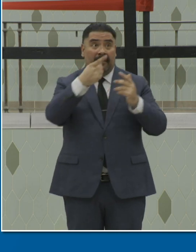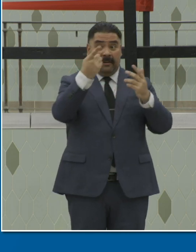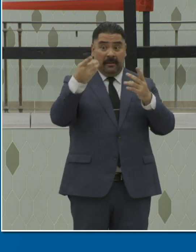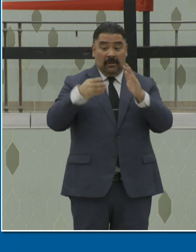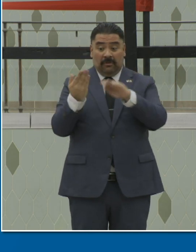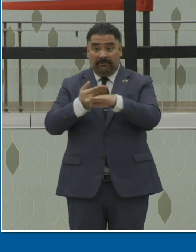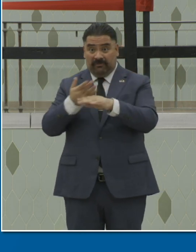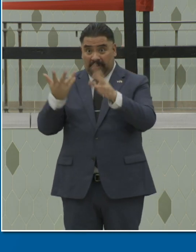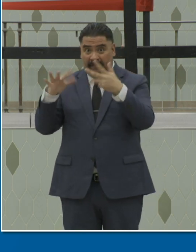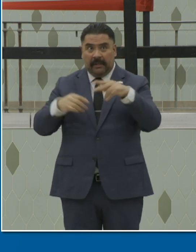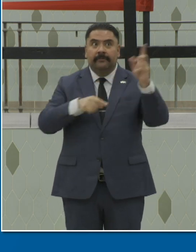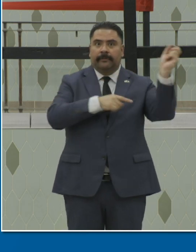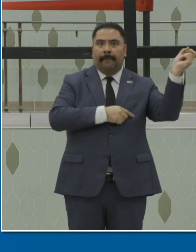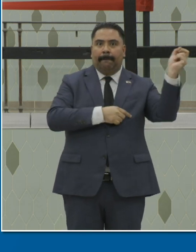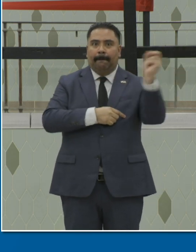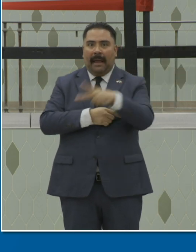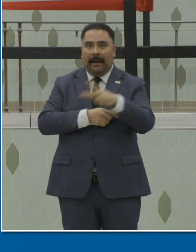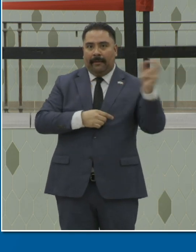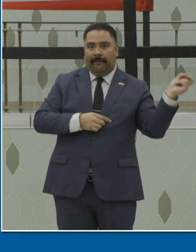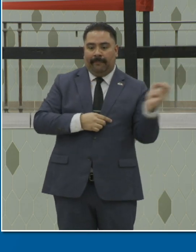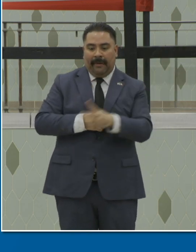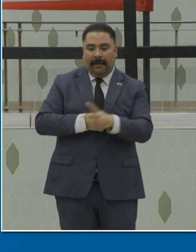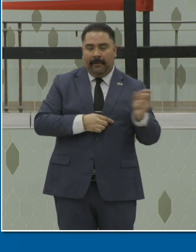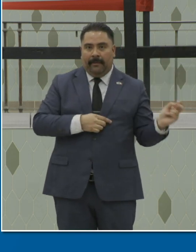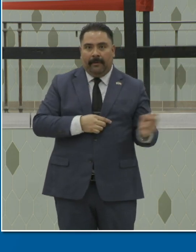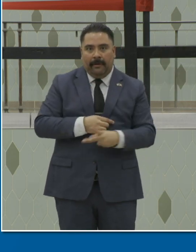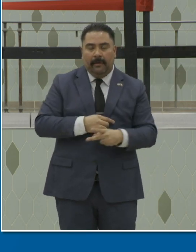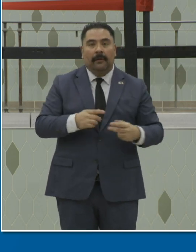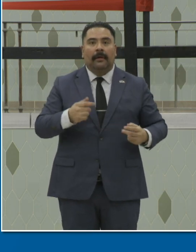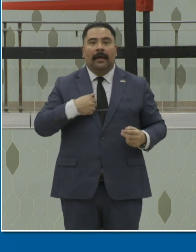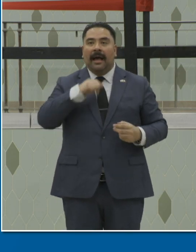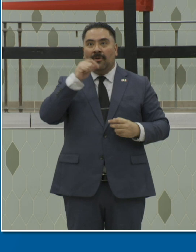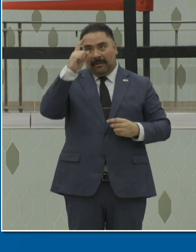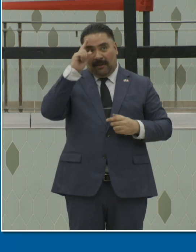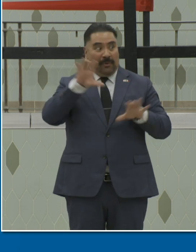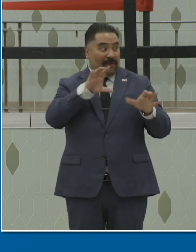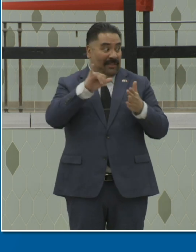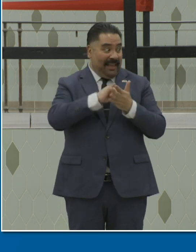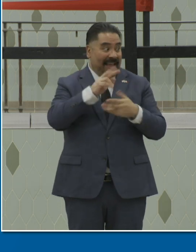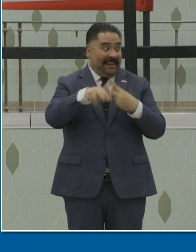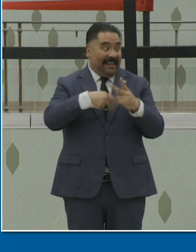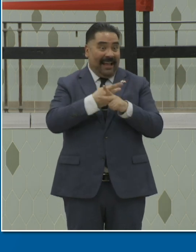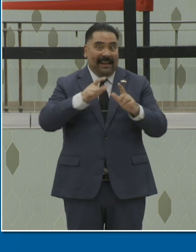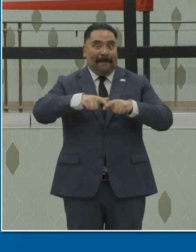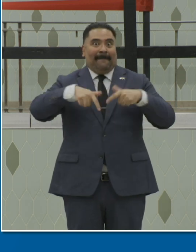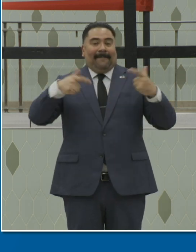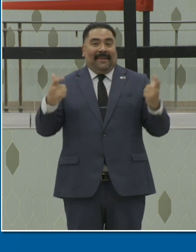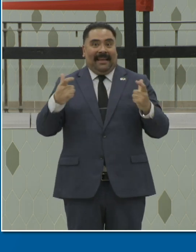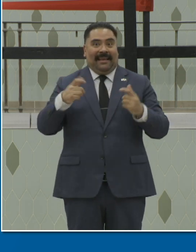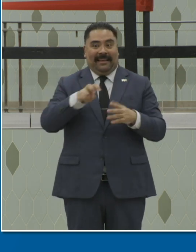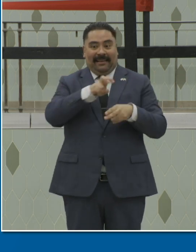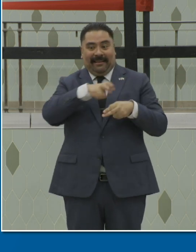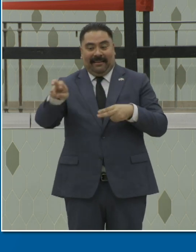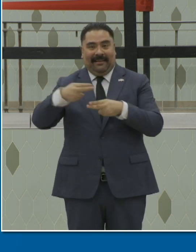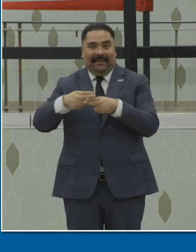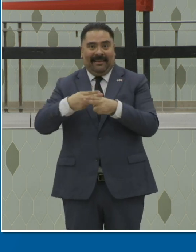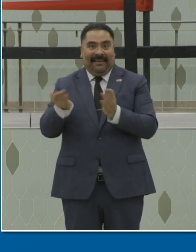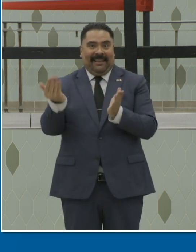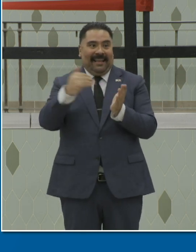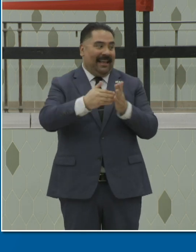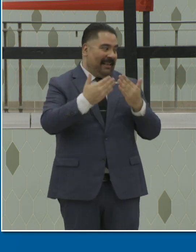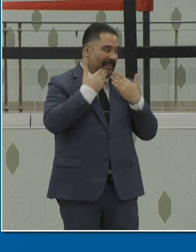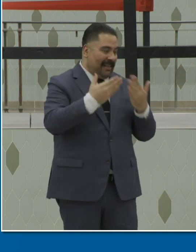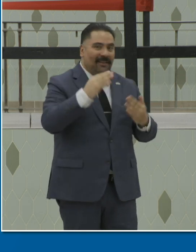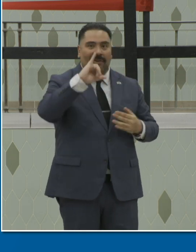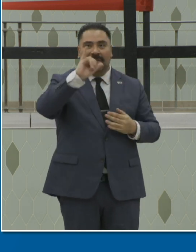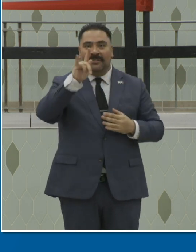back. So I don't think we'll ever do a relocation like that again. But anyway, thank you,